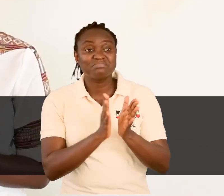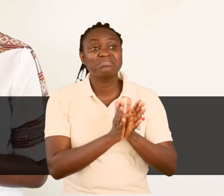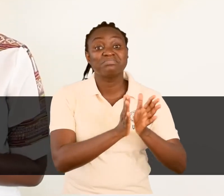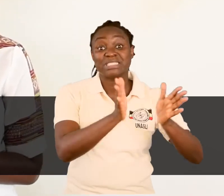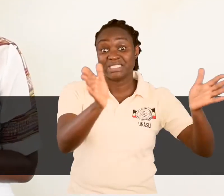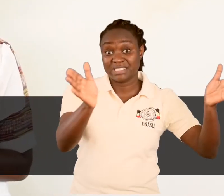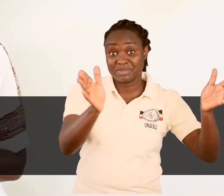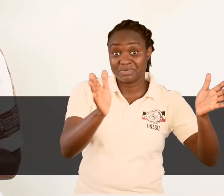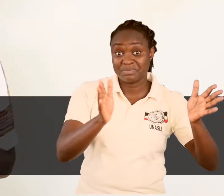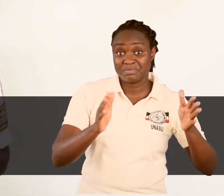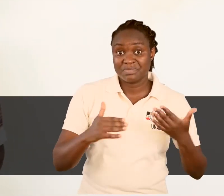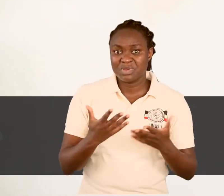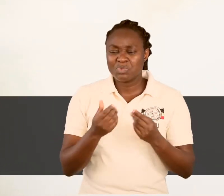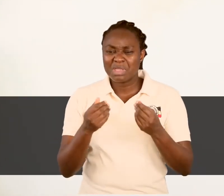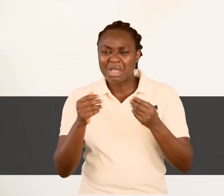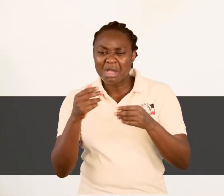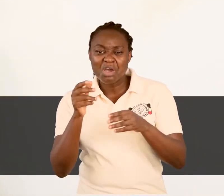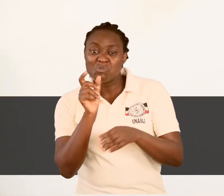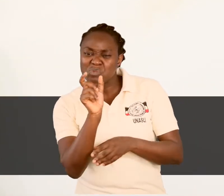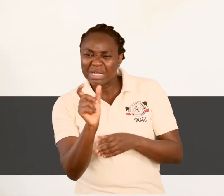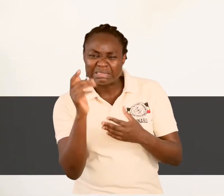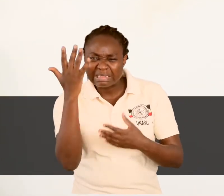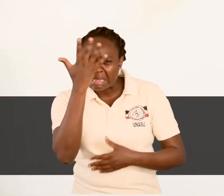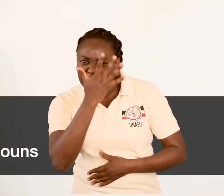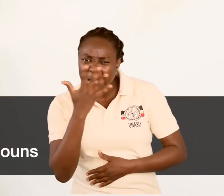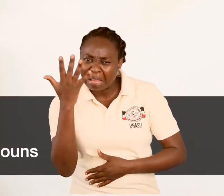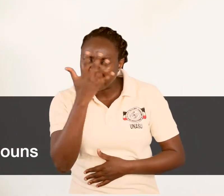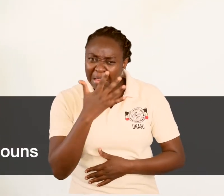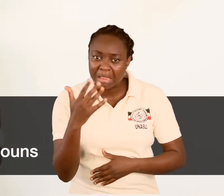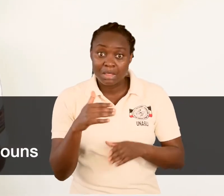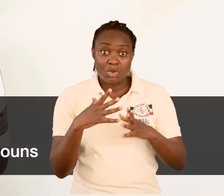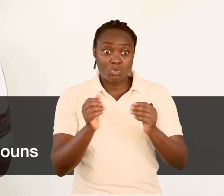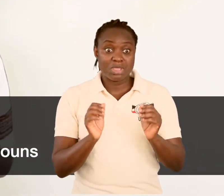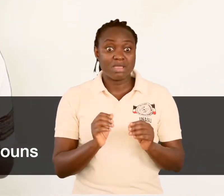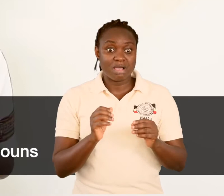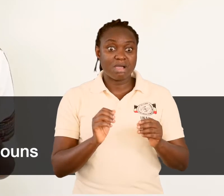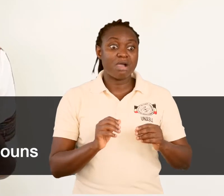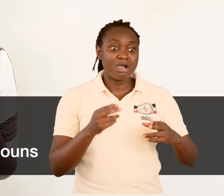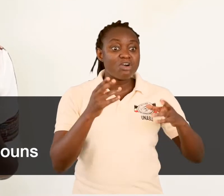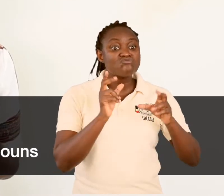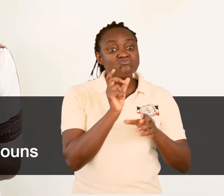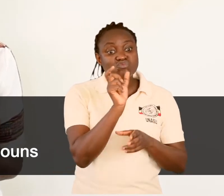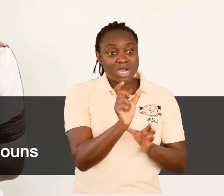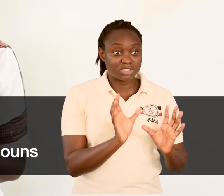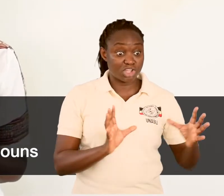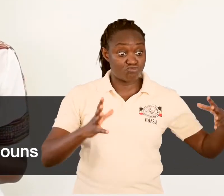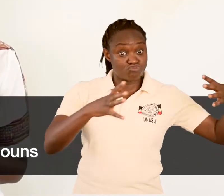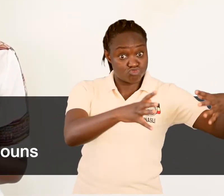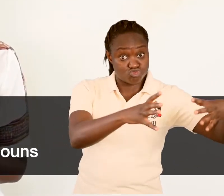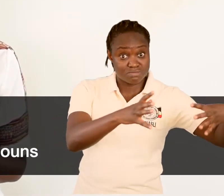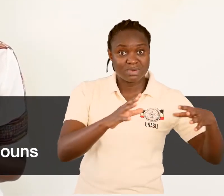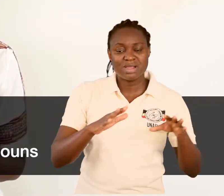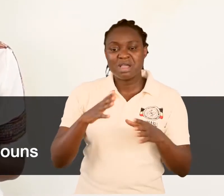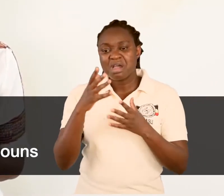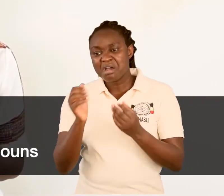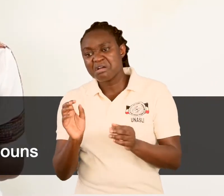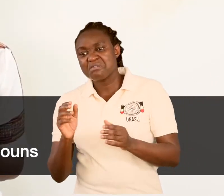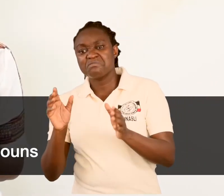nouns, abstract nouns. We have collective nouns, countable nouns,